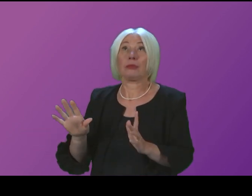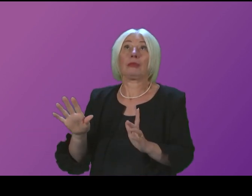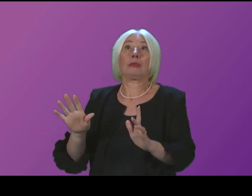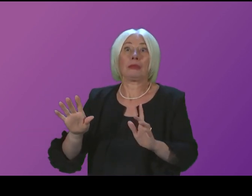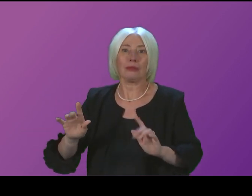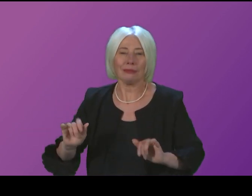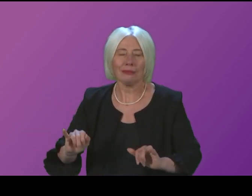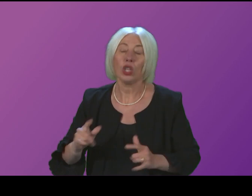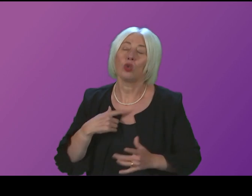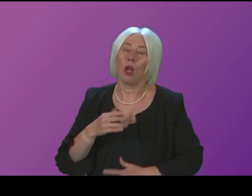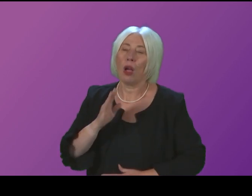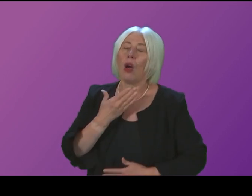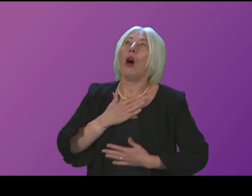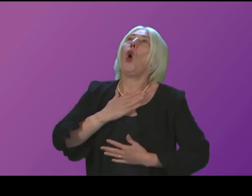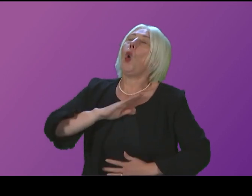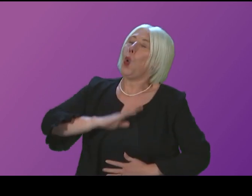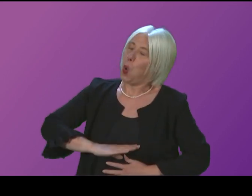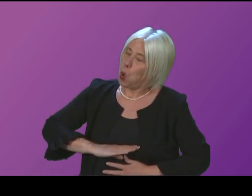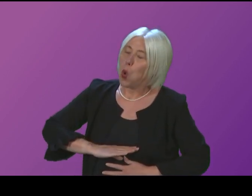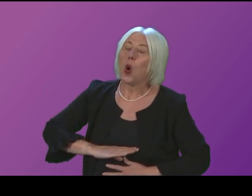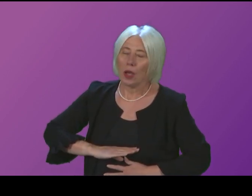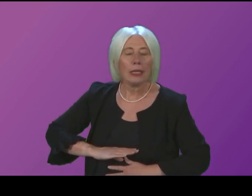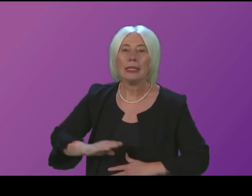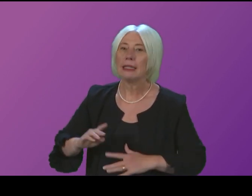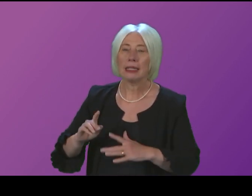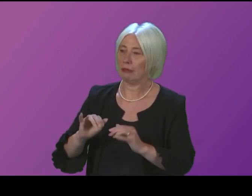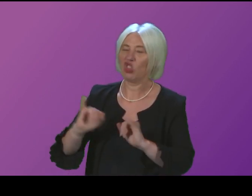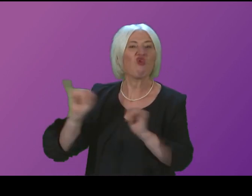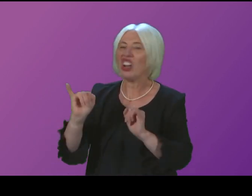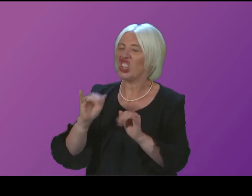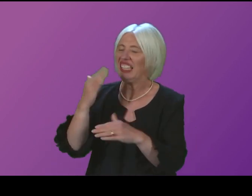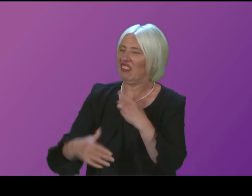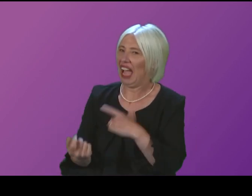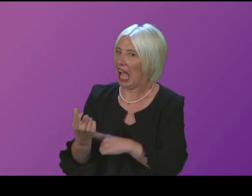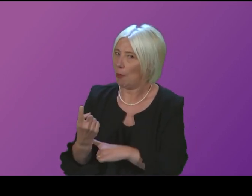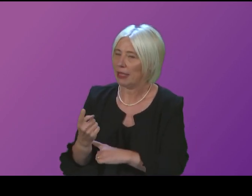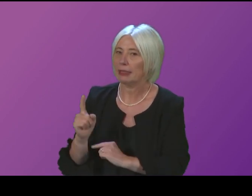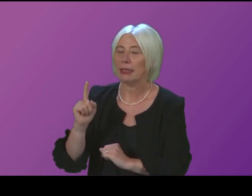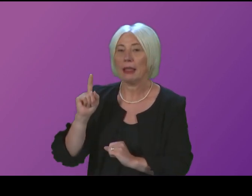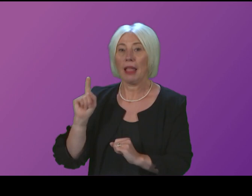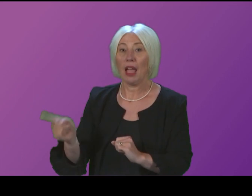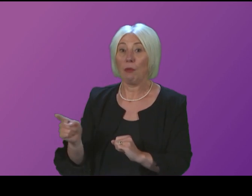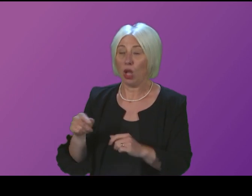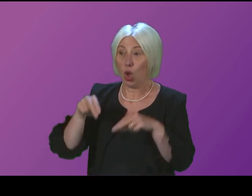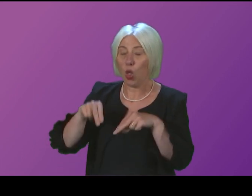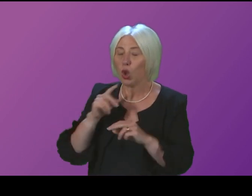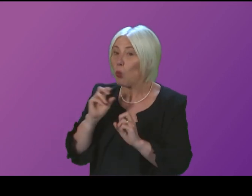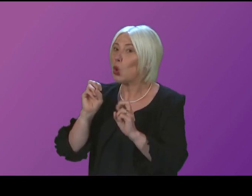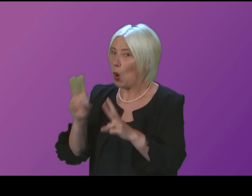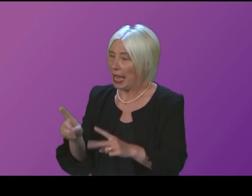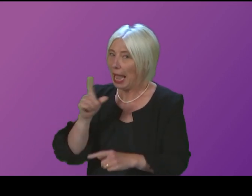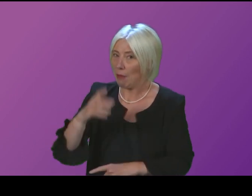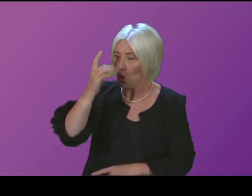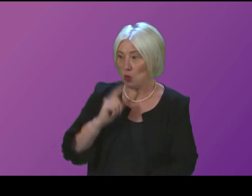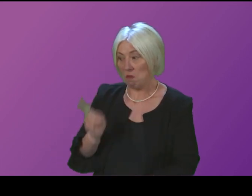Thankfully, tragedy was averted and Sandy emerged unscathed, though not before a stern ticking off from his